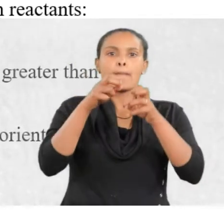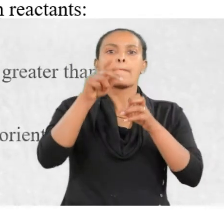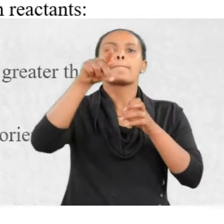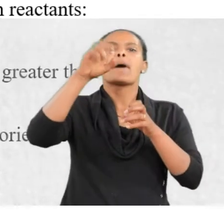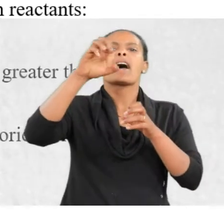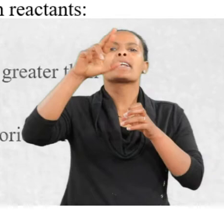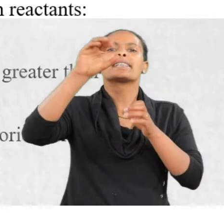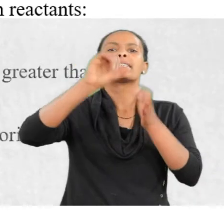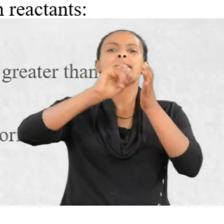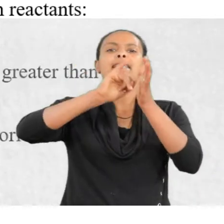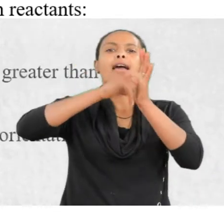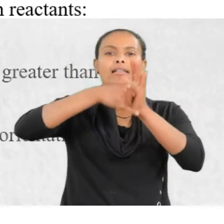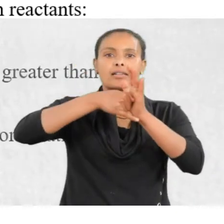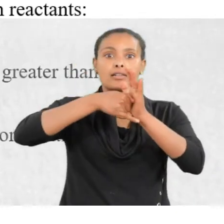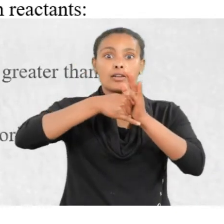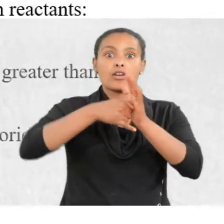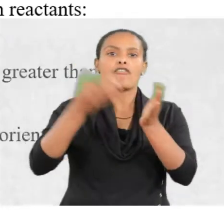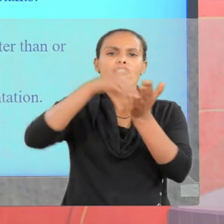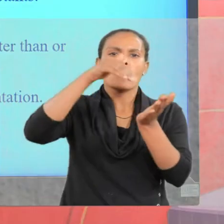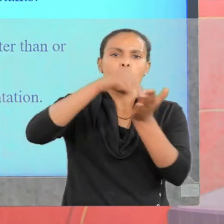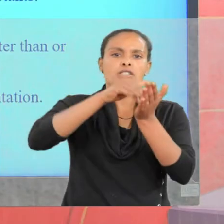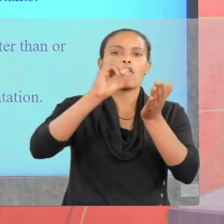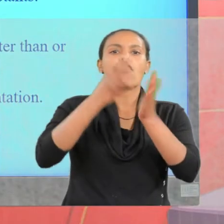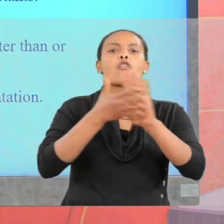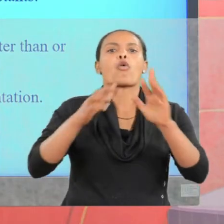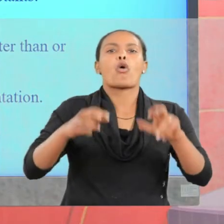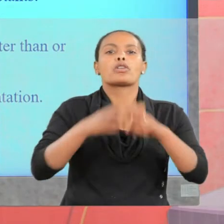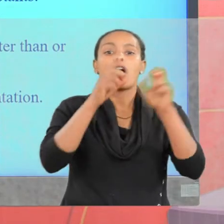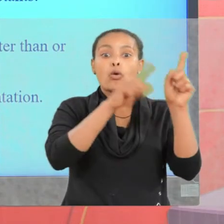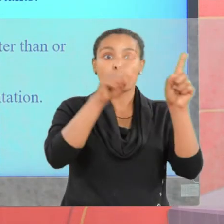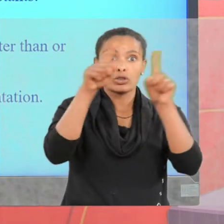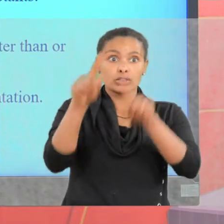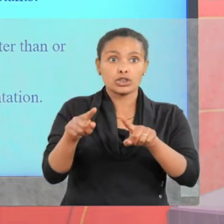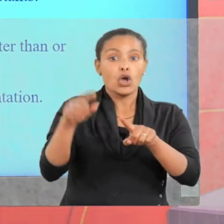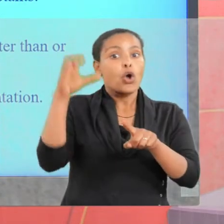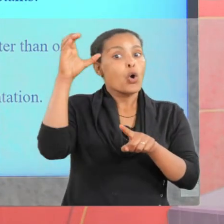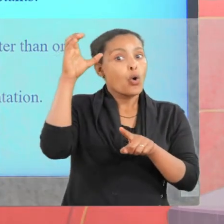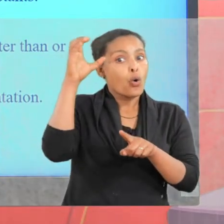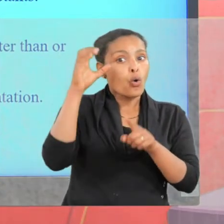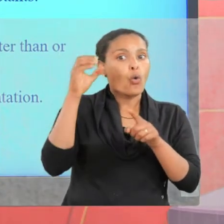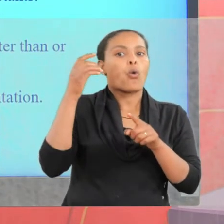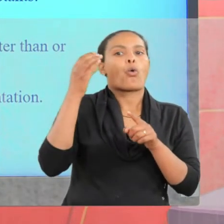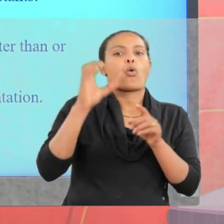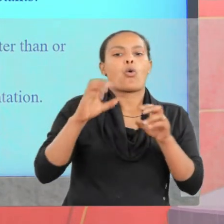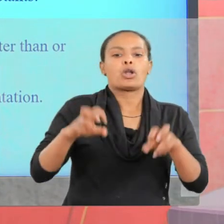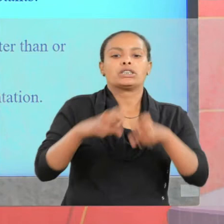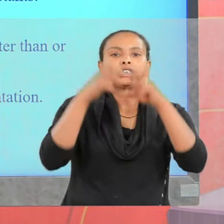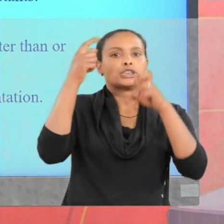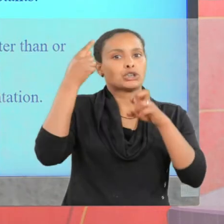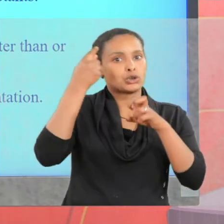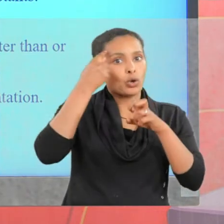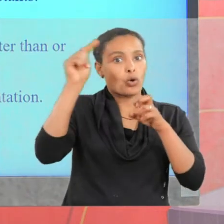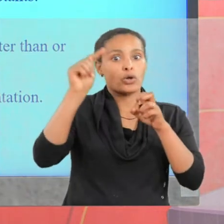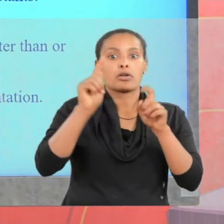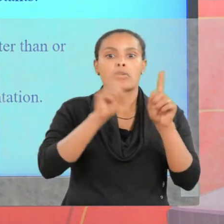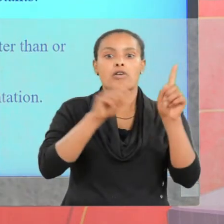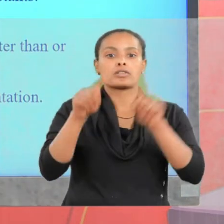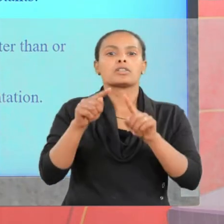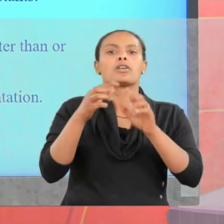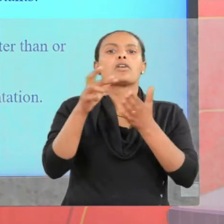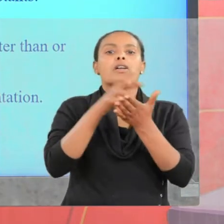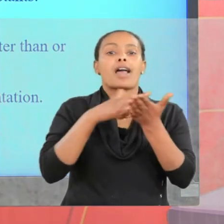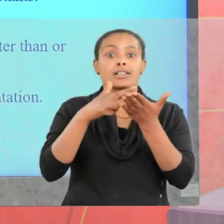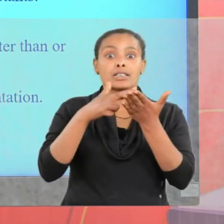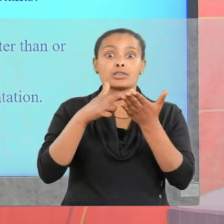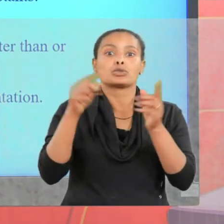second or the frequency of collision. According to collision theory, in order for the reaction